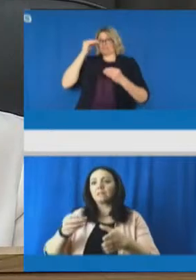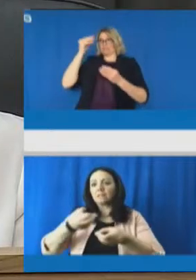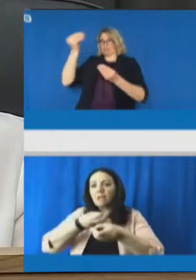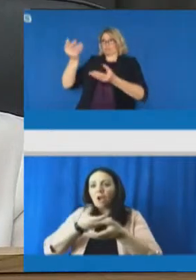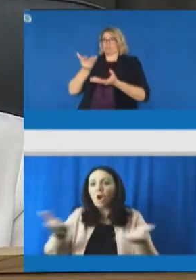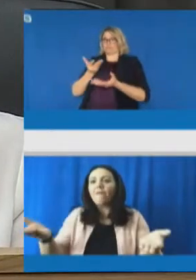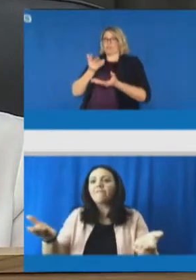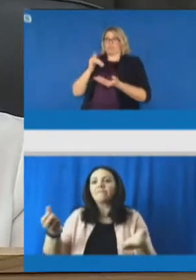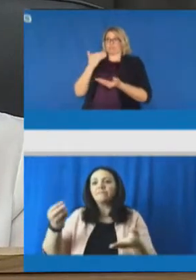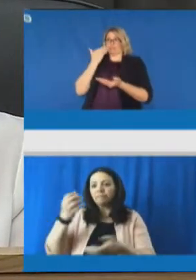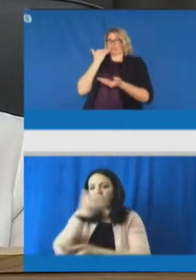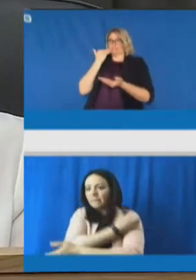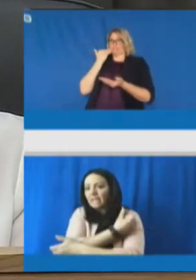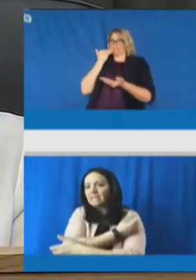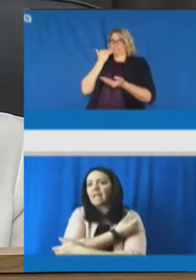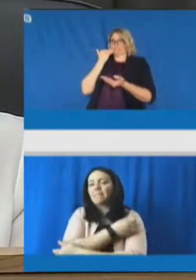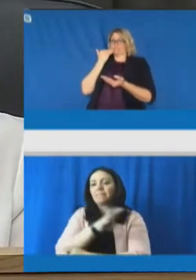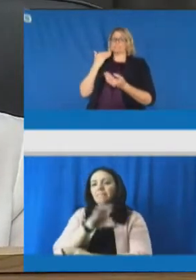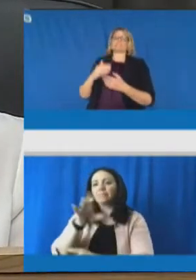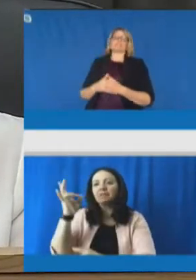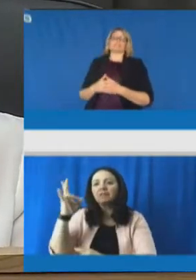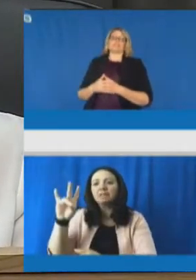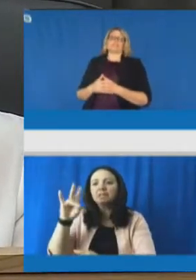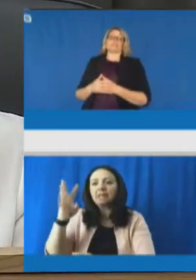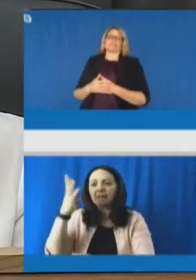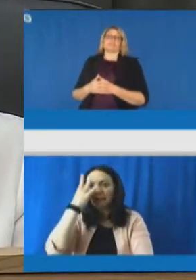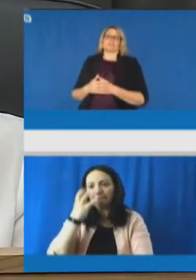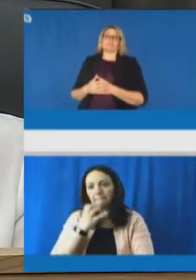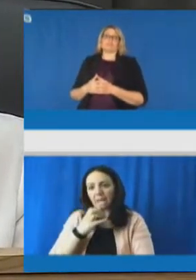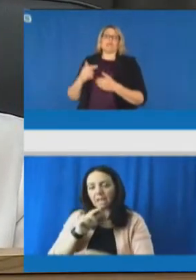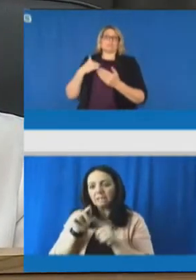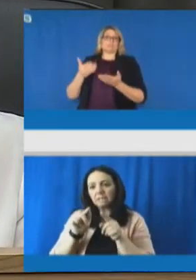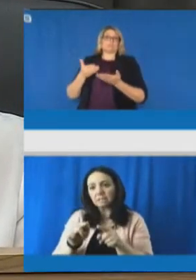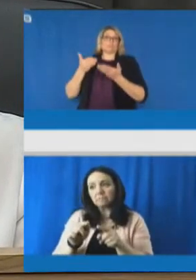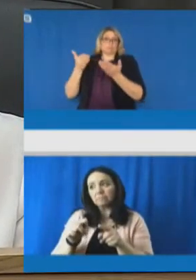Tuesday of this week we spoke with hundreds of pharmacists,